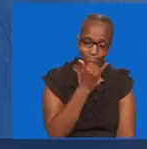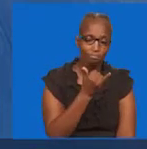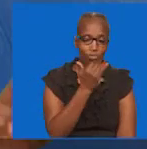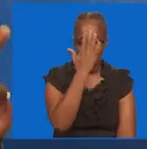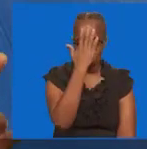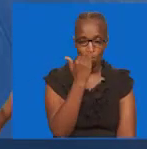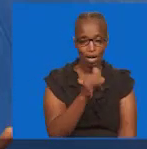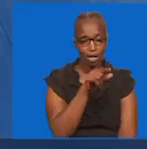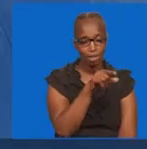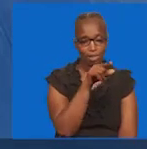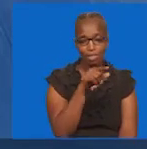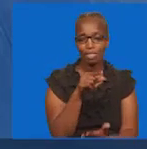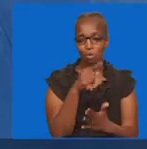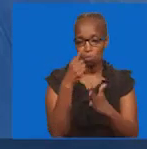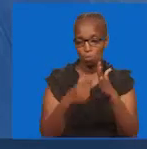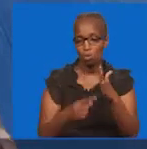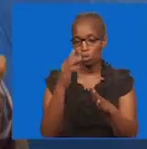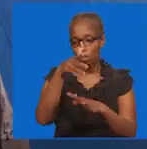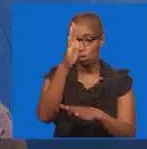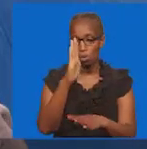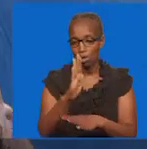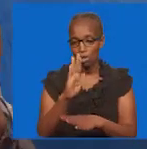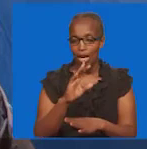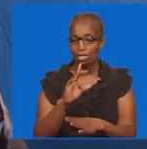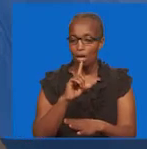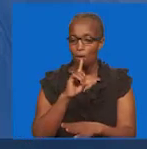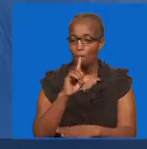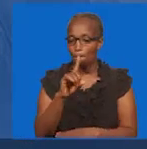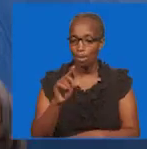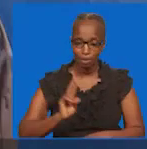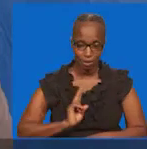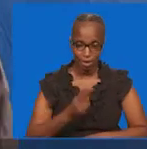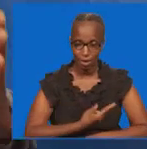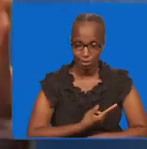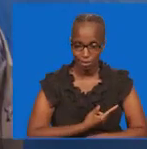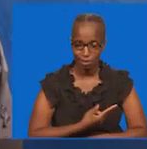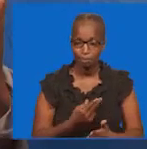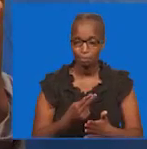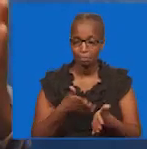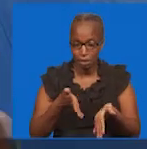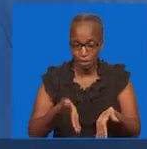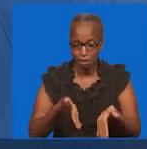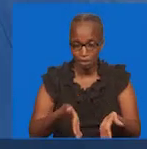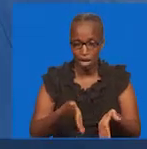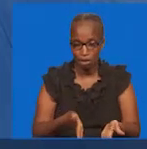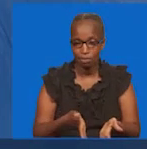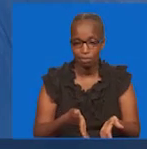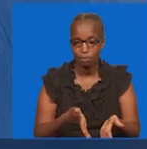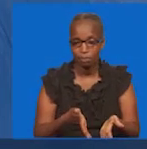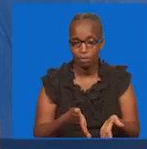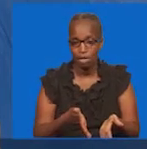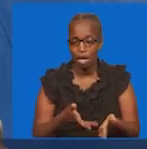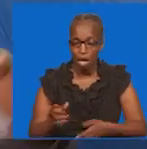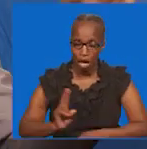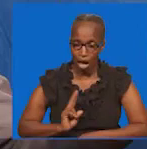Because that is What God wants today Even if yungu anavyo Takasiku ya leo Tukaweze kuambia Watu hili Alify And now